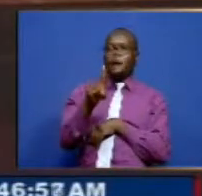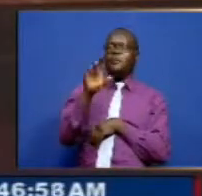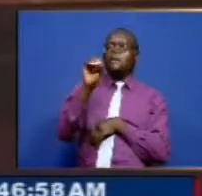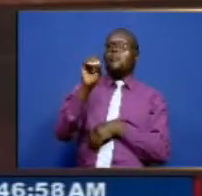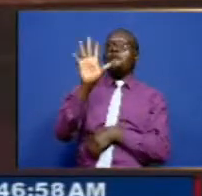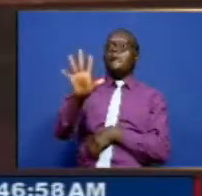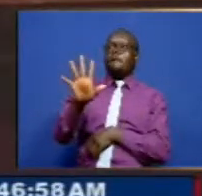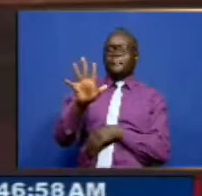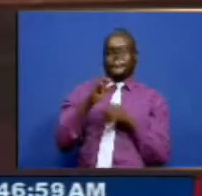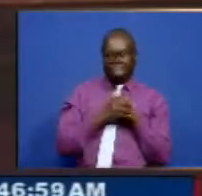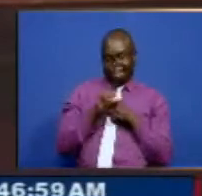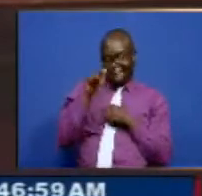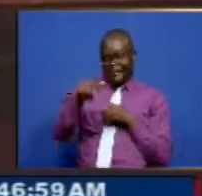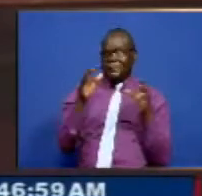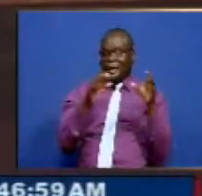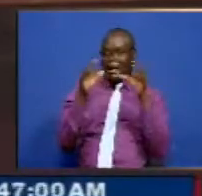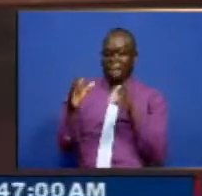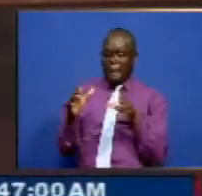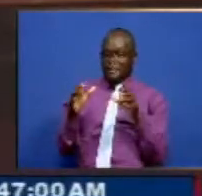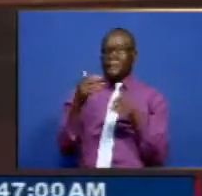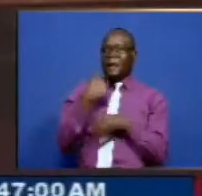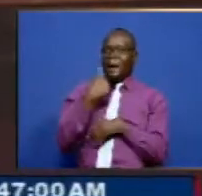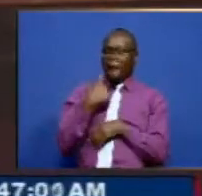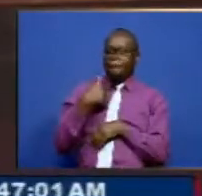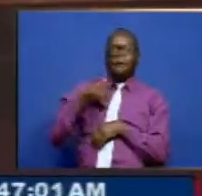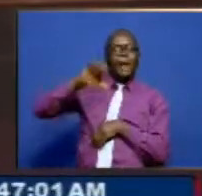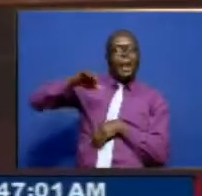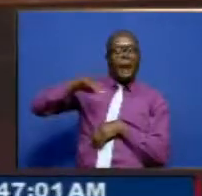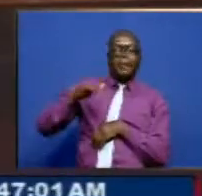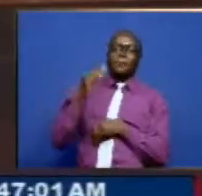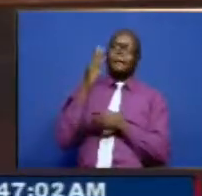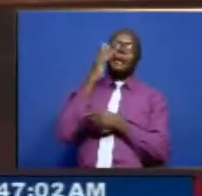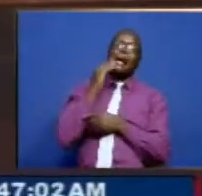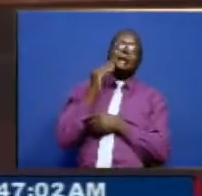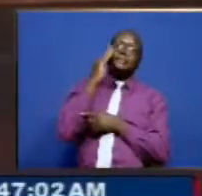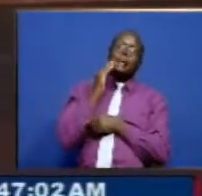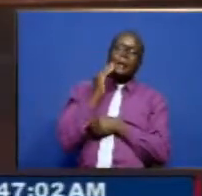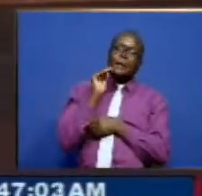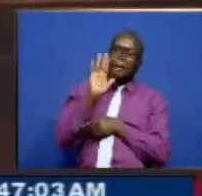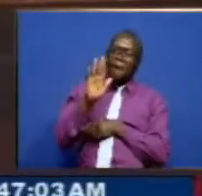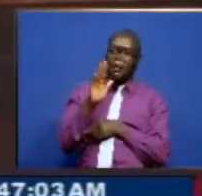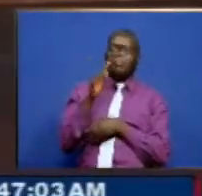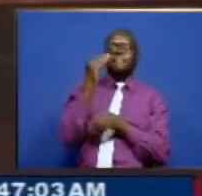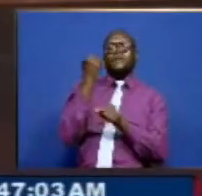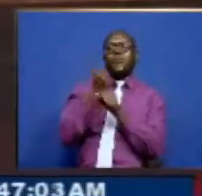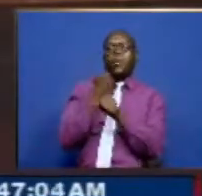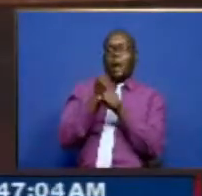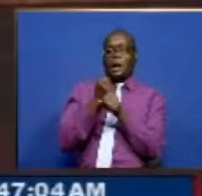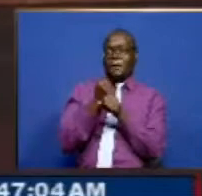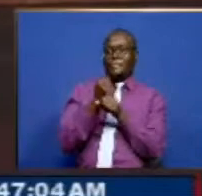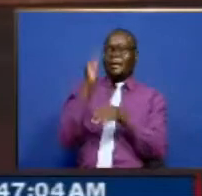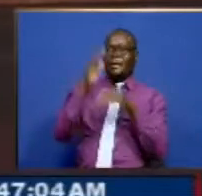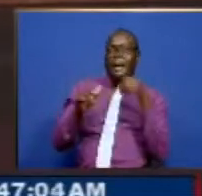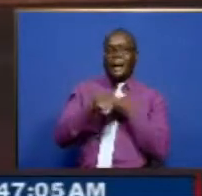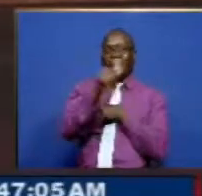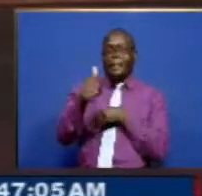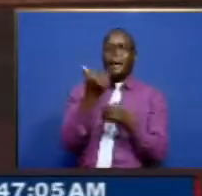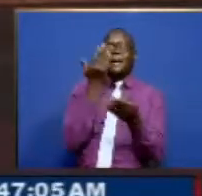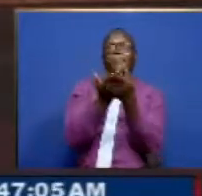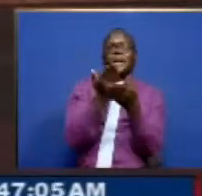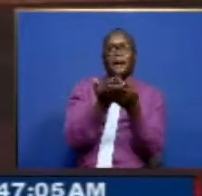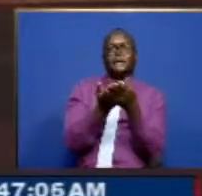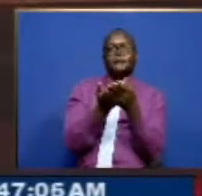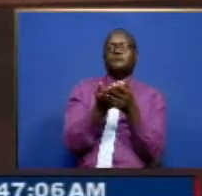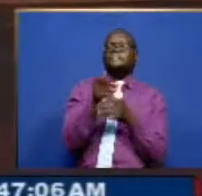34,747,105. This company had a lesser experience in water construction than other bidders in the